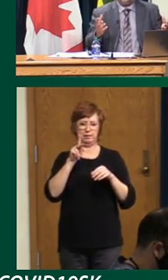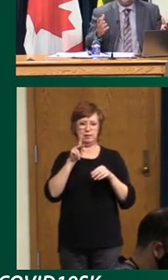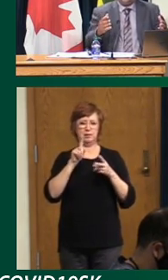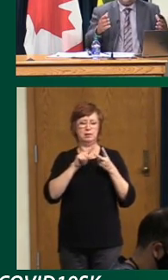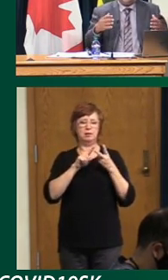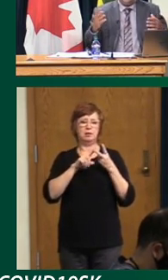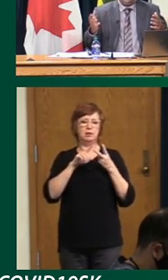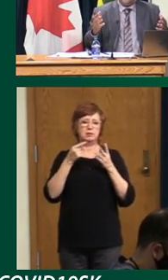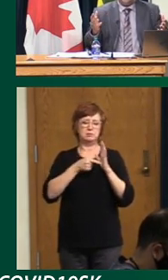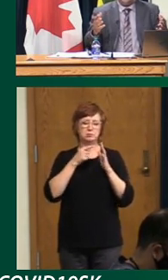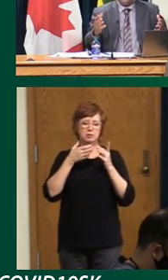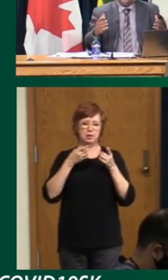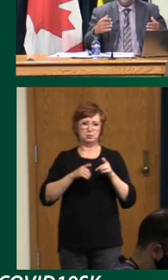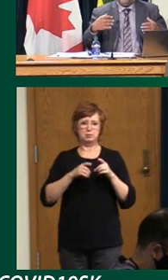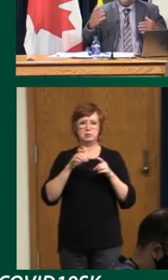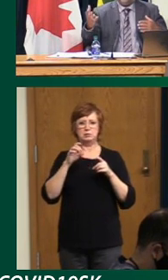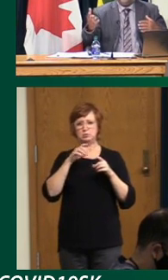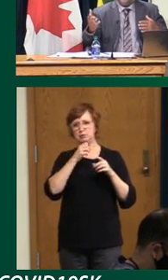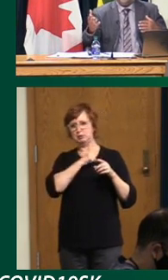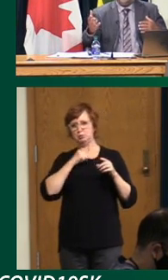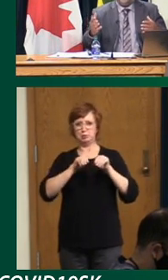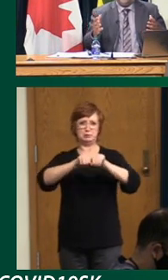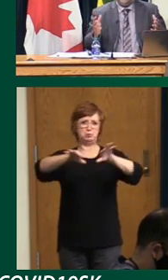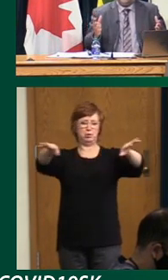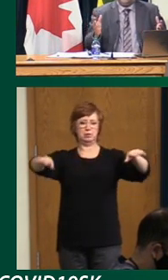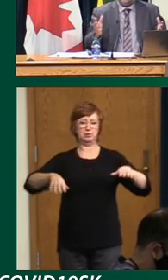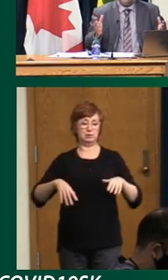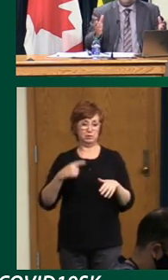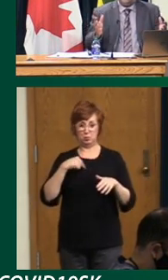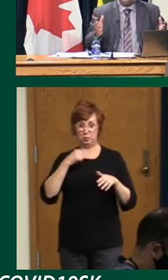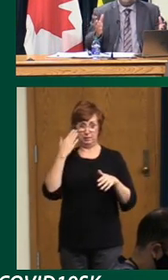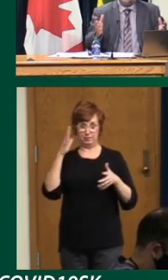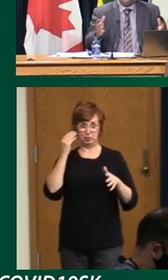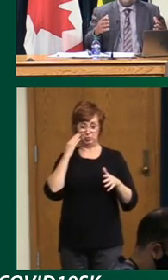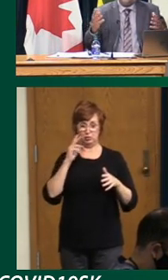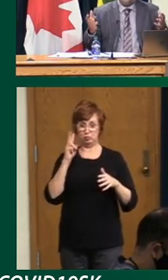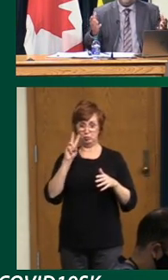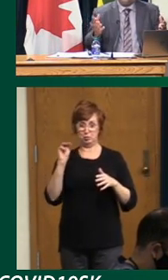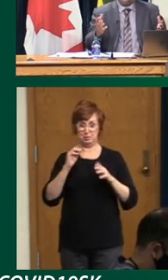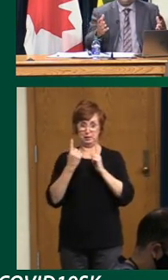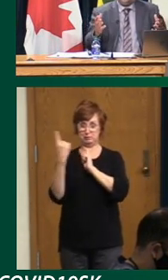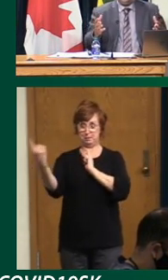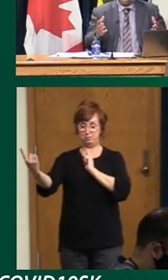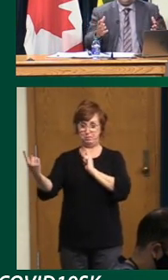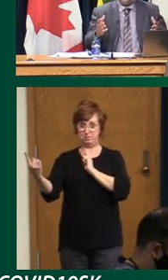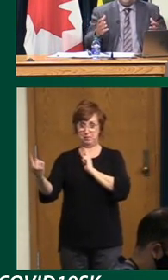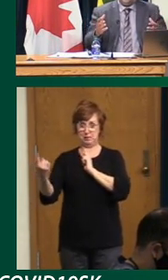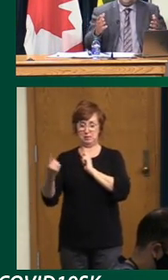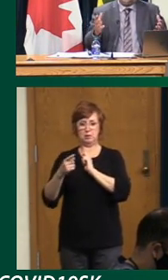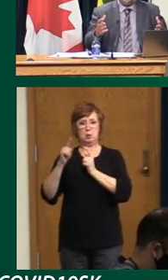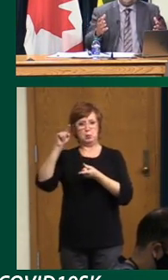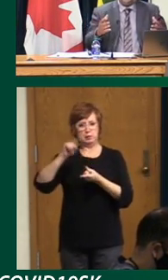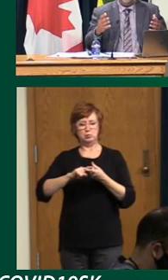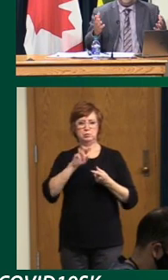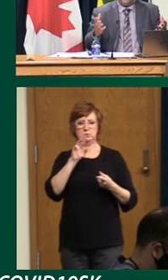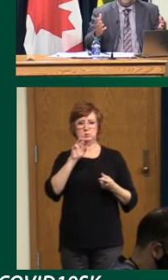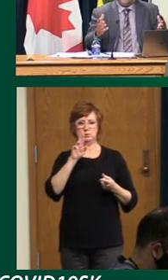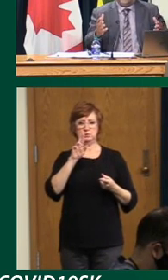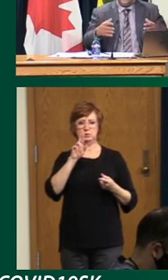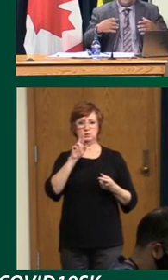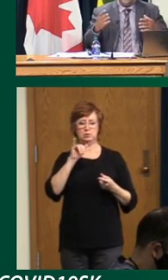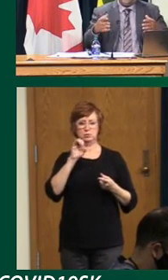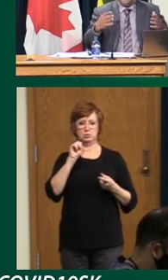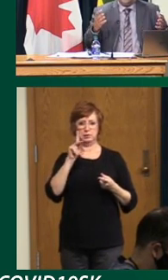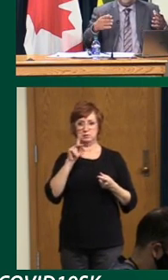event. It's just because we already know that you have to be 2 meters away, and then the risk is lower. But sometimes, you can have someone who's shedding a